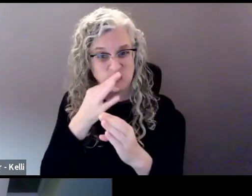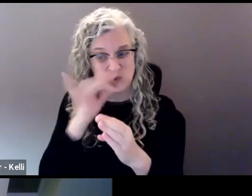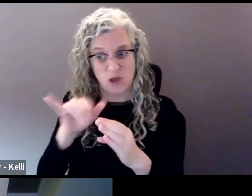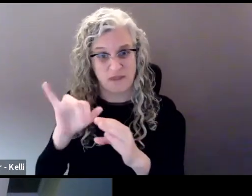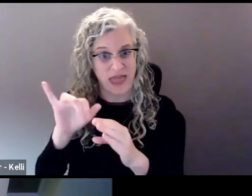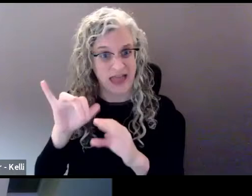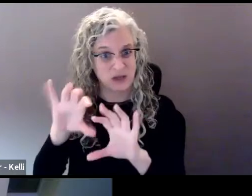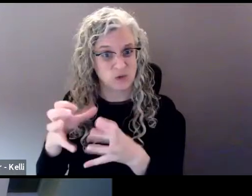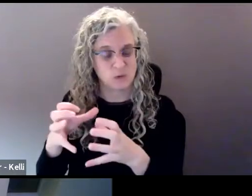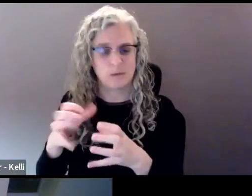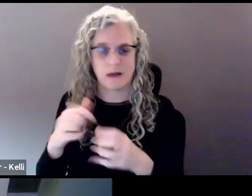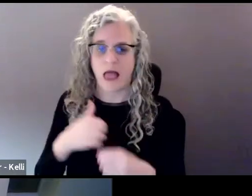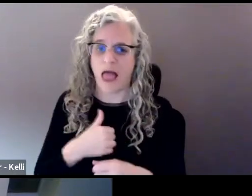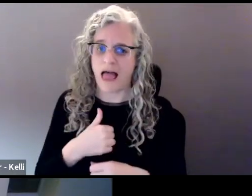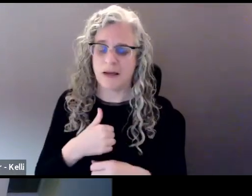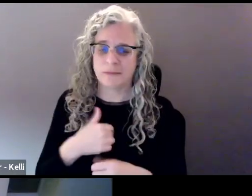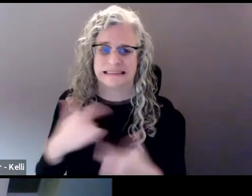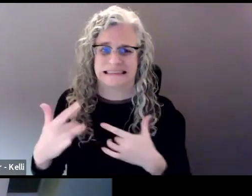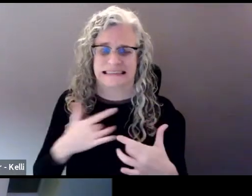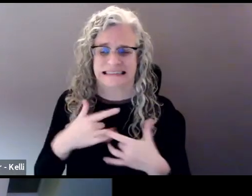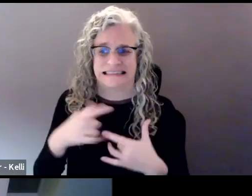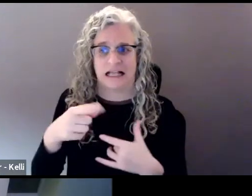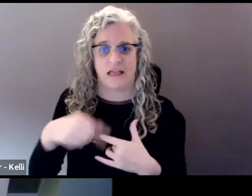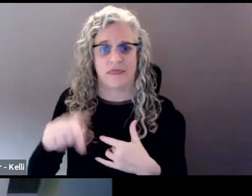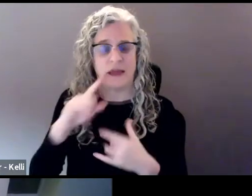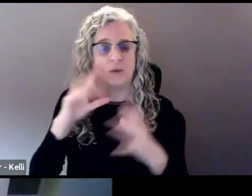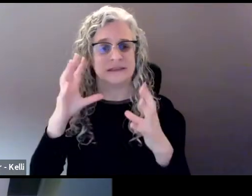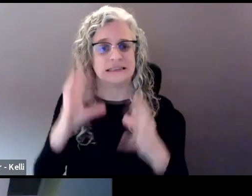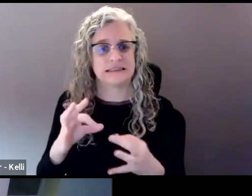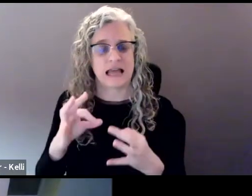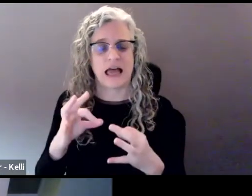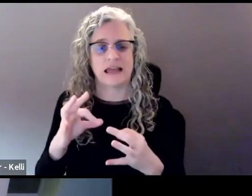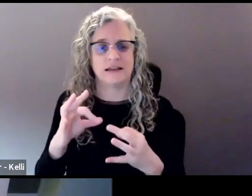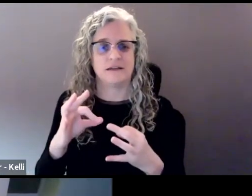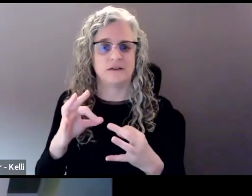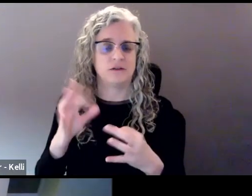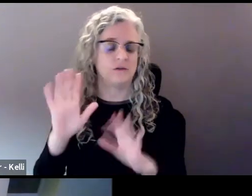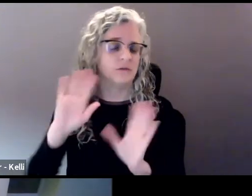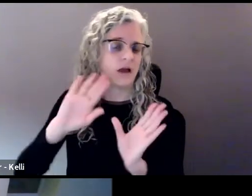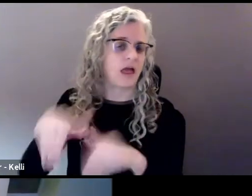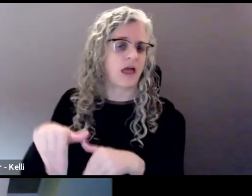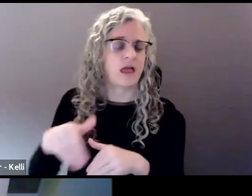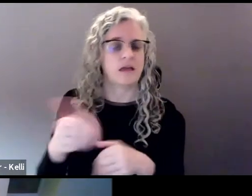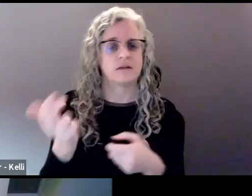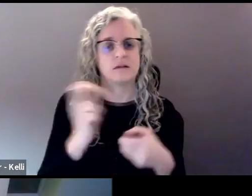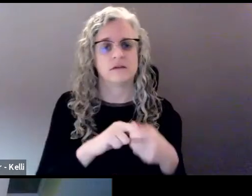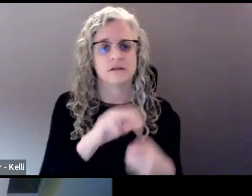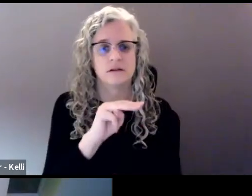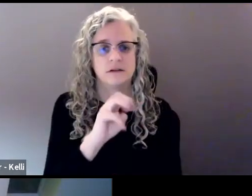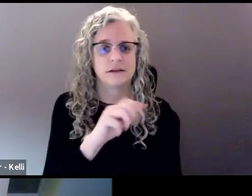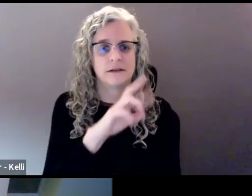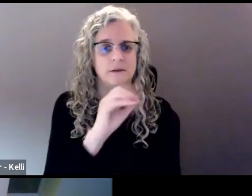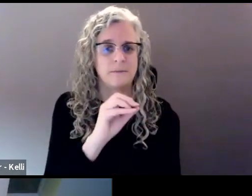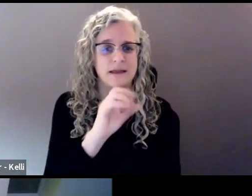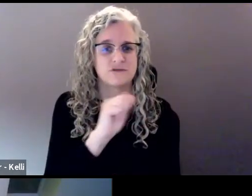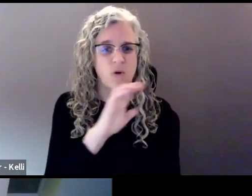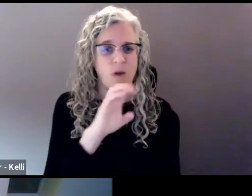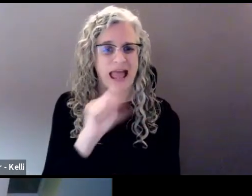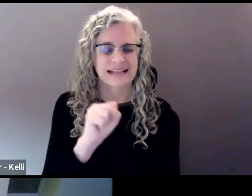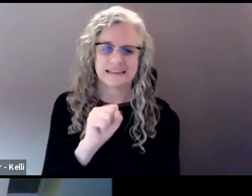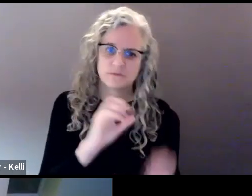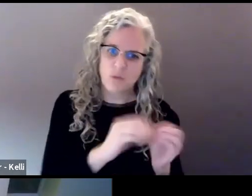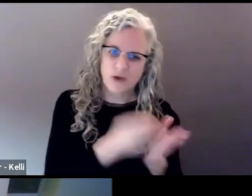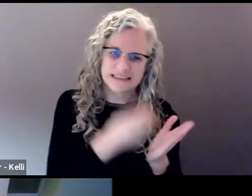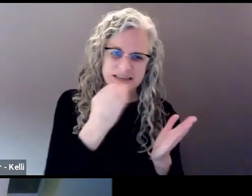riders will decide to instead take the more costly Metro access. Thank you so much during this